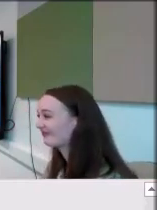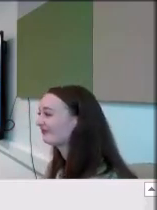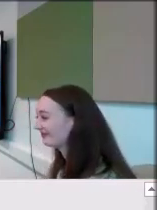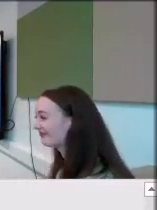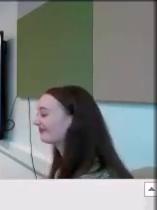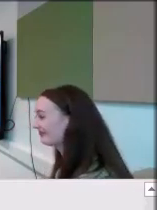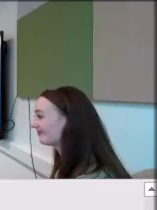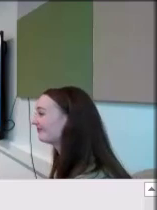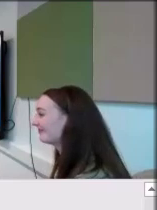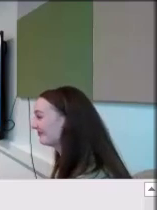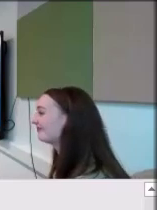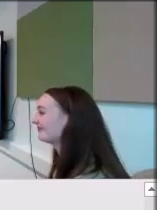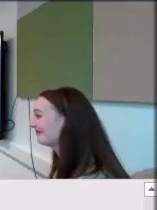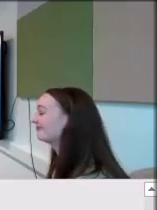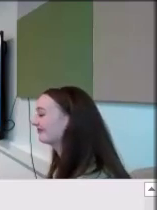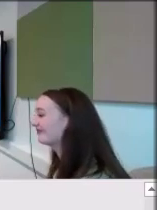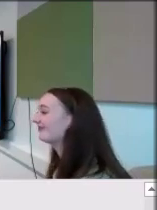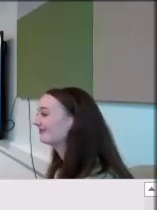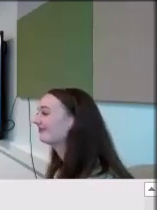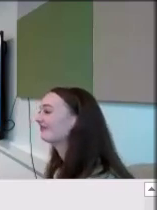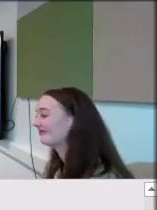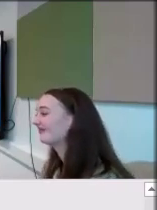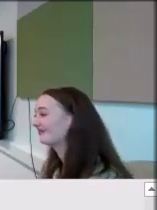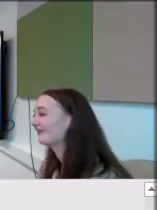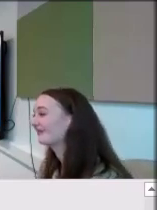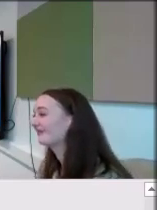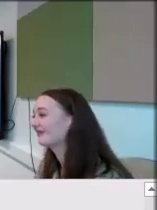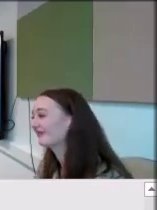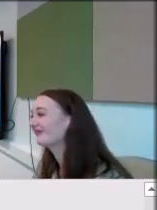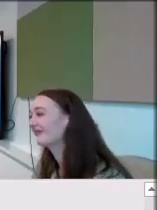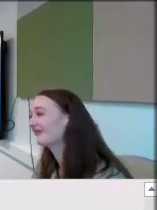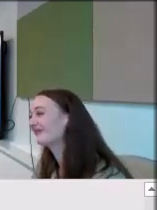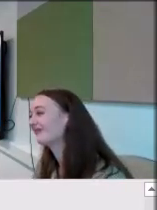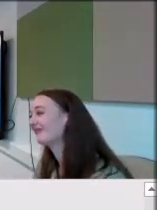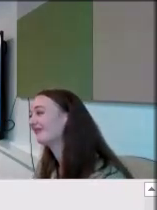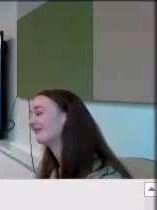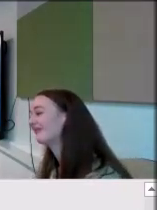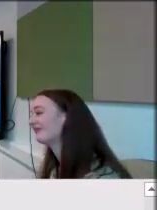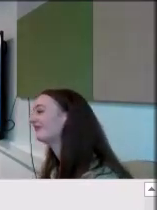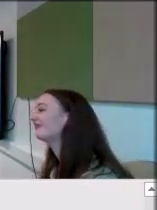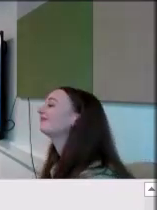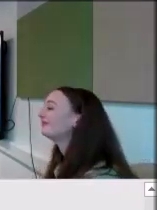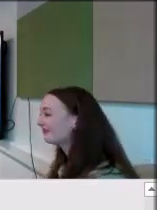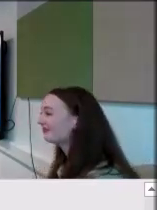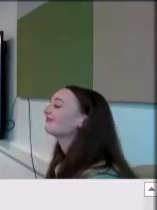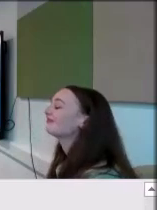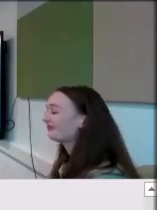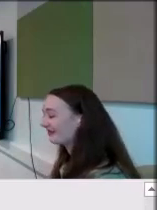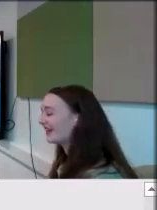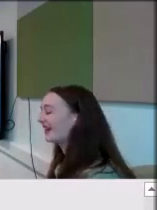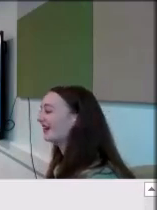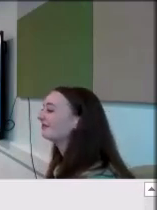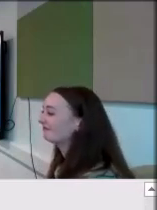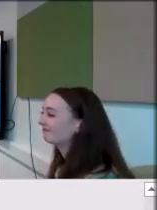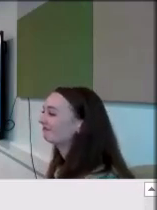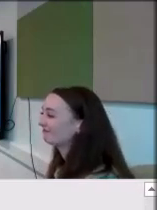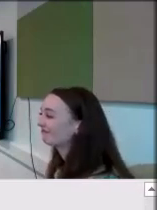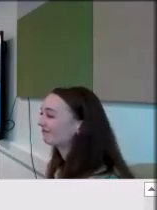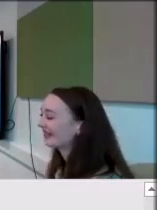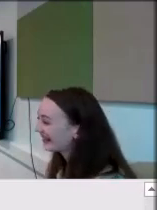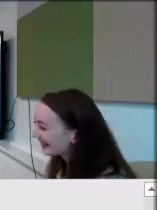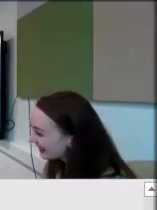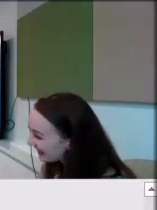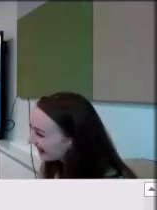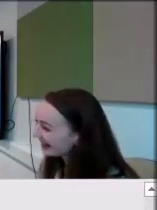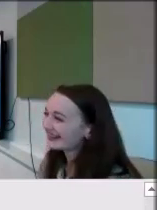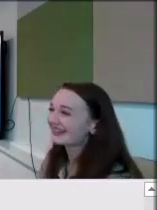using Access to Work as a means for getting support, so I'd be really interested in any experience you've got to share or knowledge, information